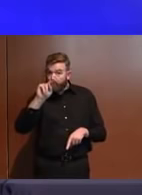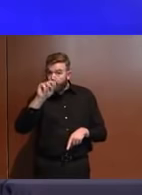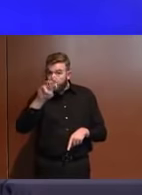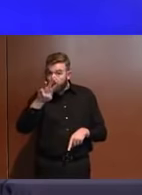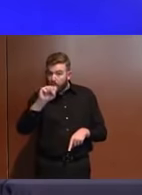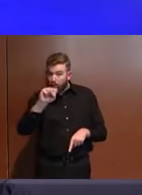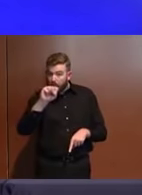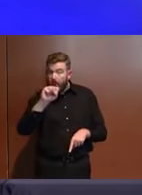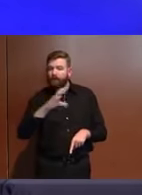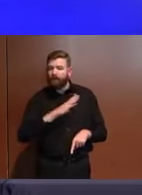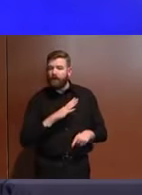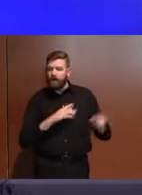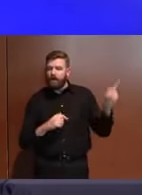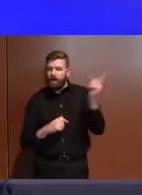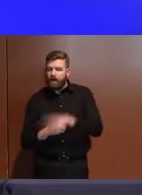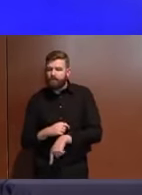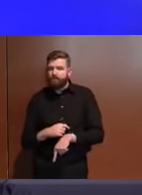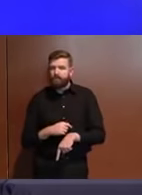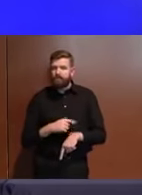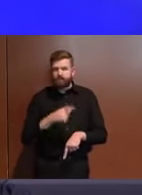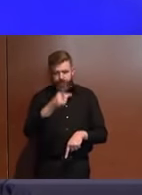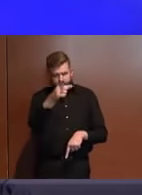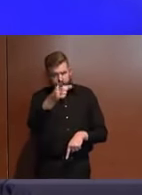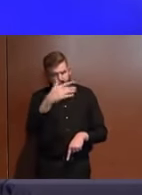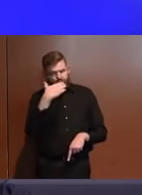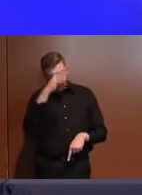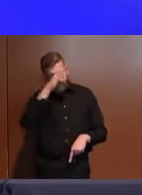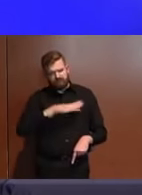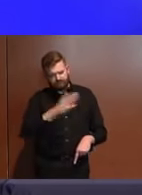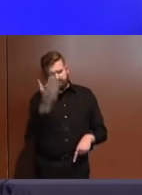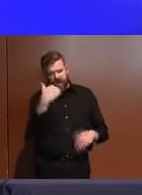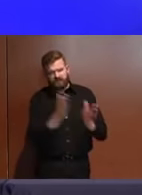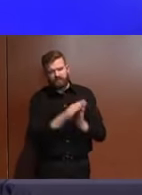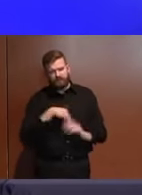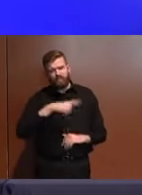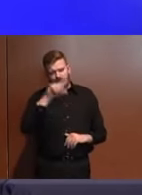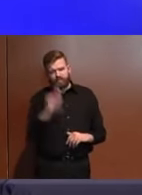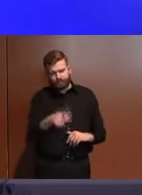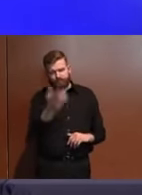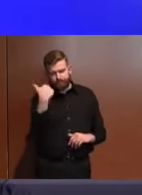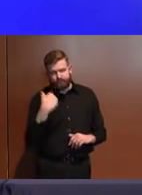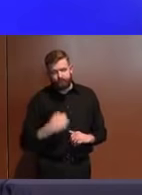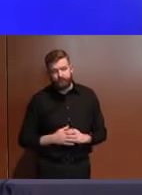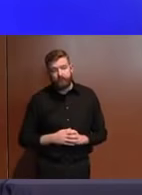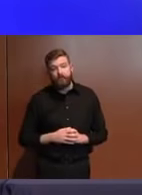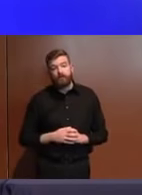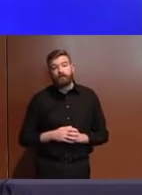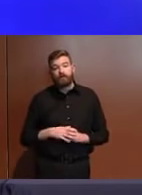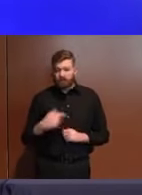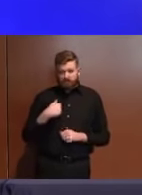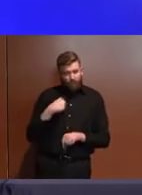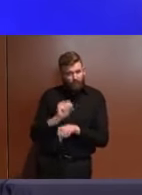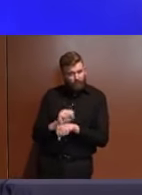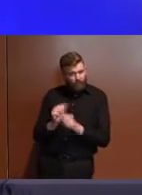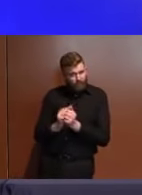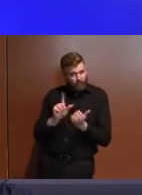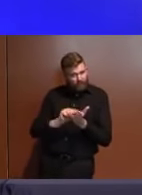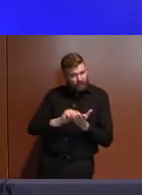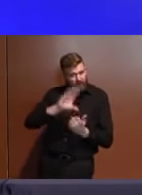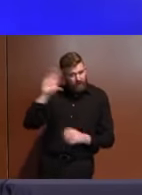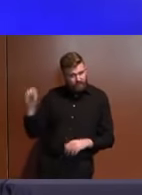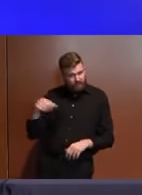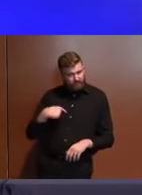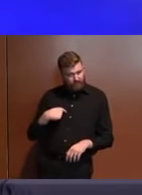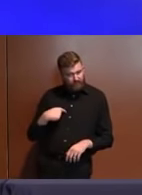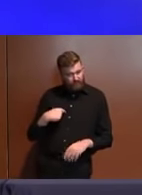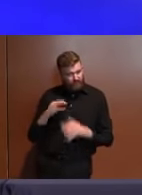Okay. Well, the Press Association, which I have been working with for the past 2 years, said I am an accredited member of the press. Your personal office